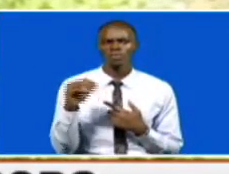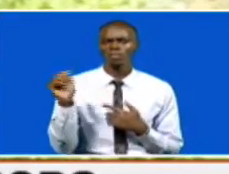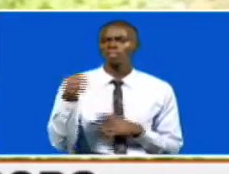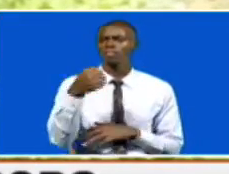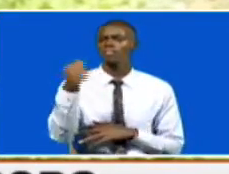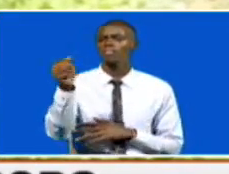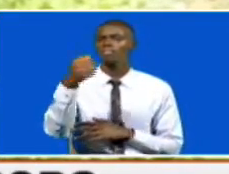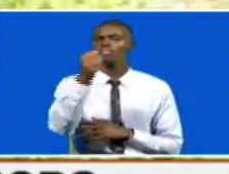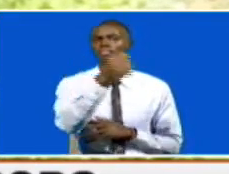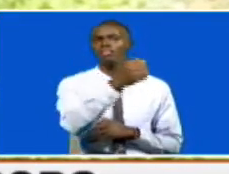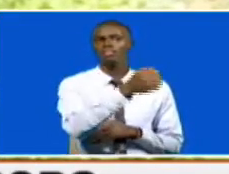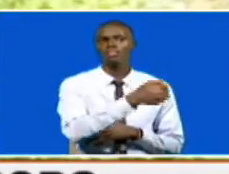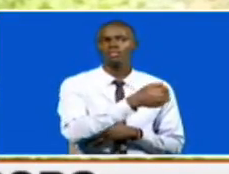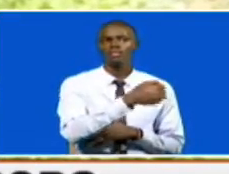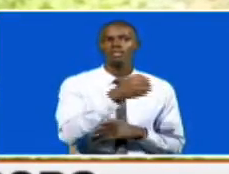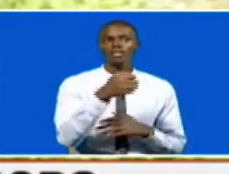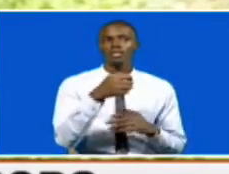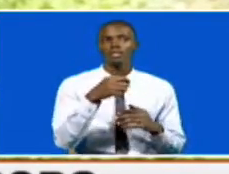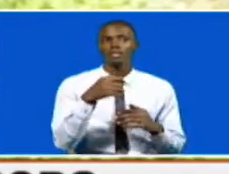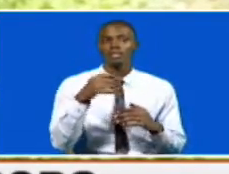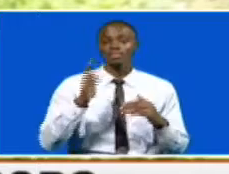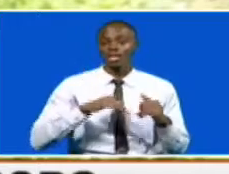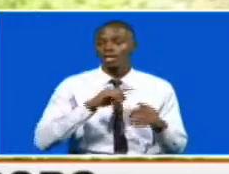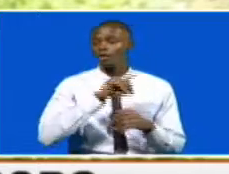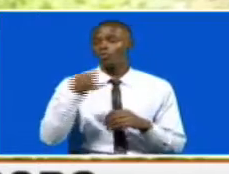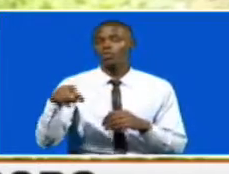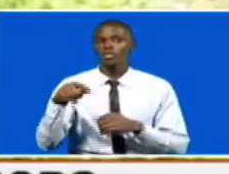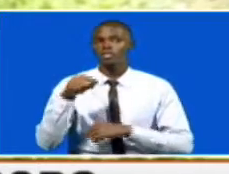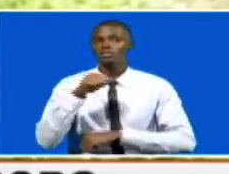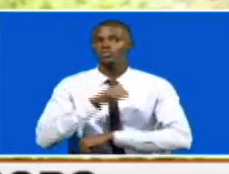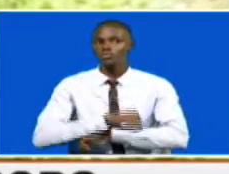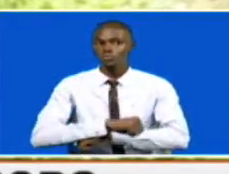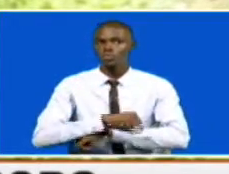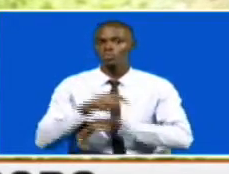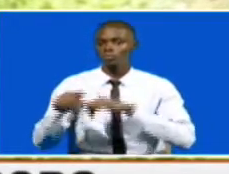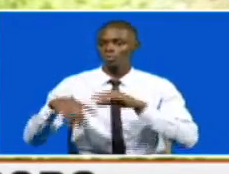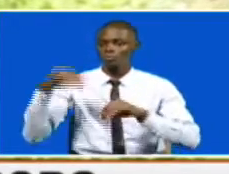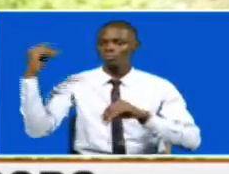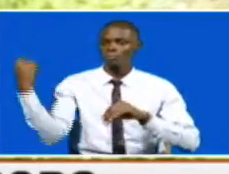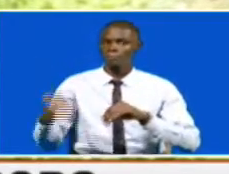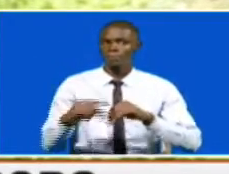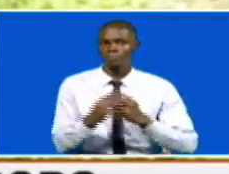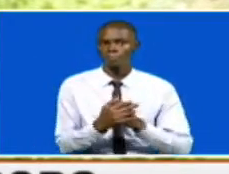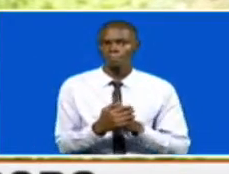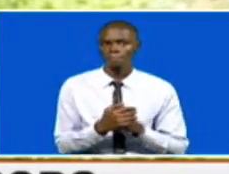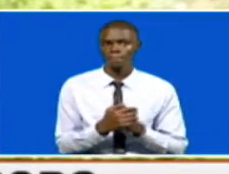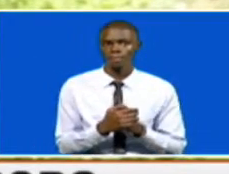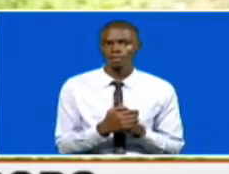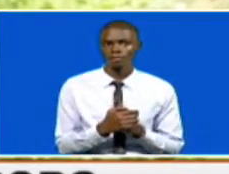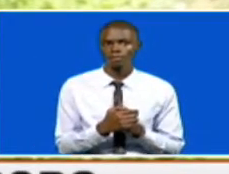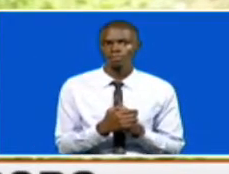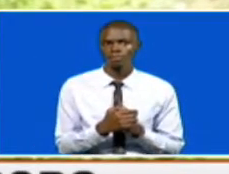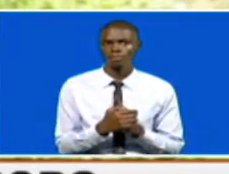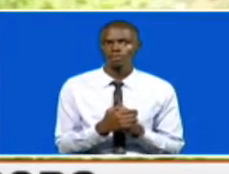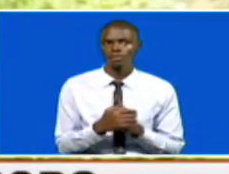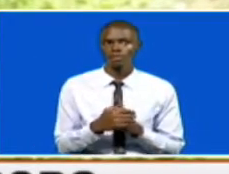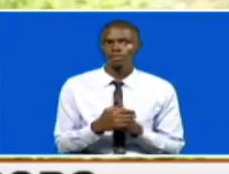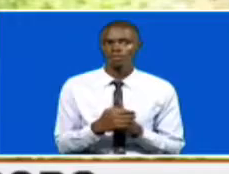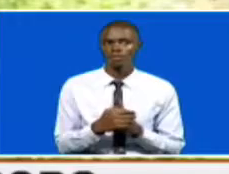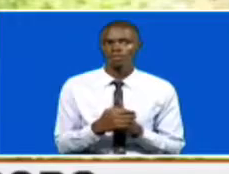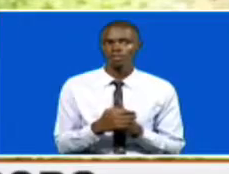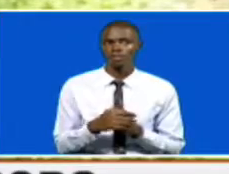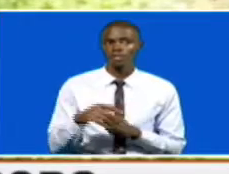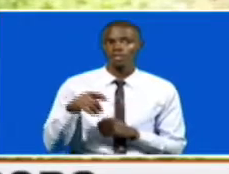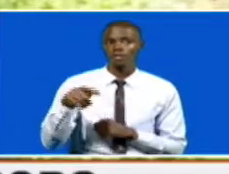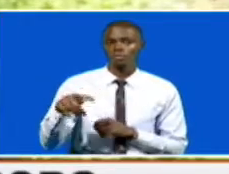around instead of going to school was caned, and other than caning, he or